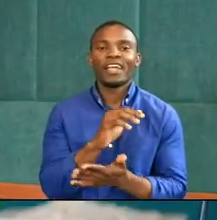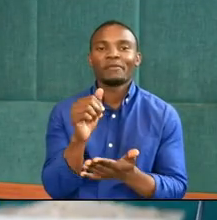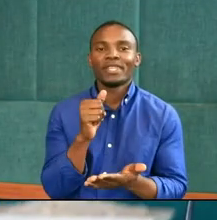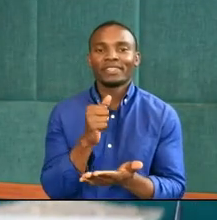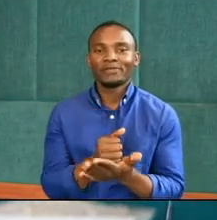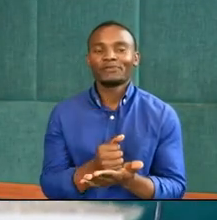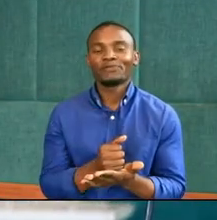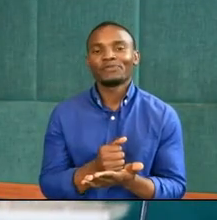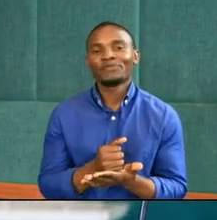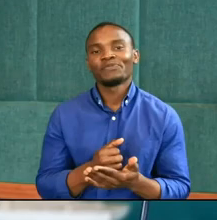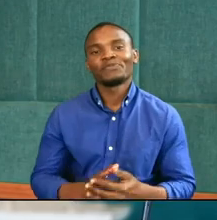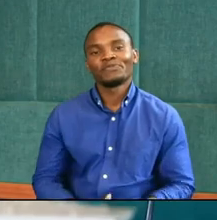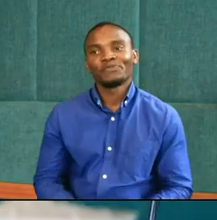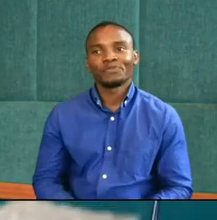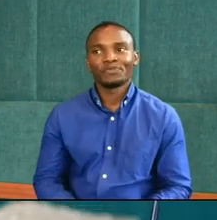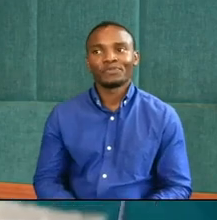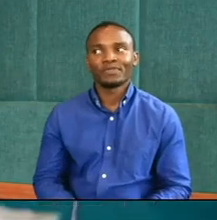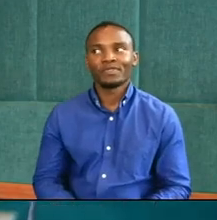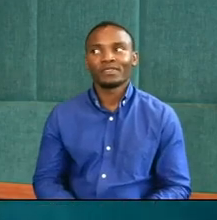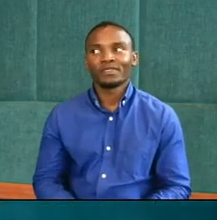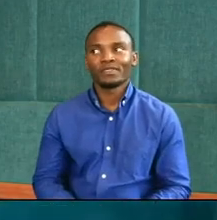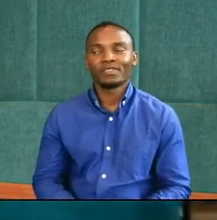Amen. Amen.